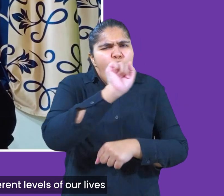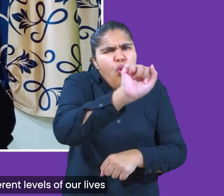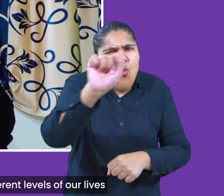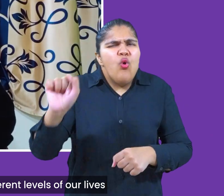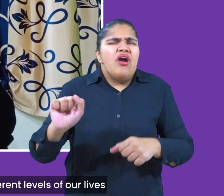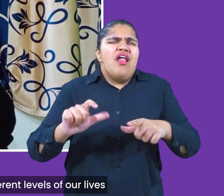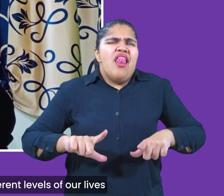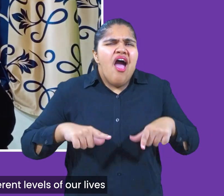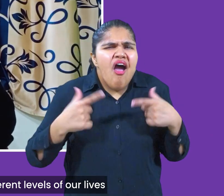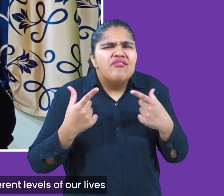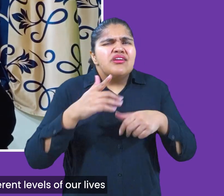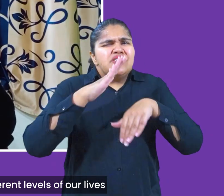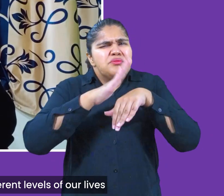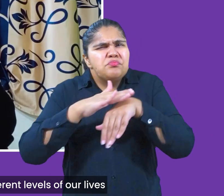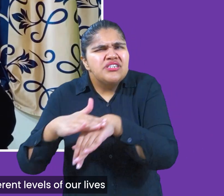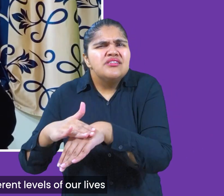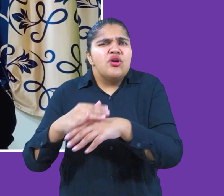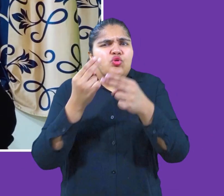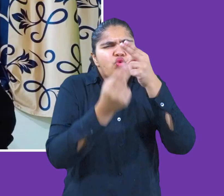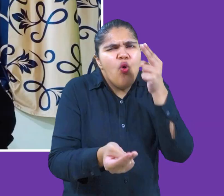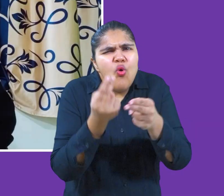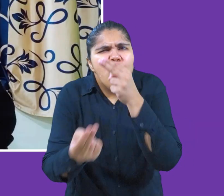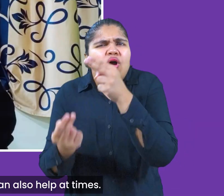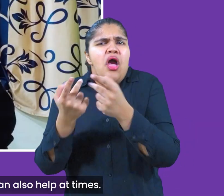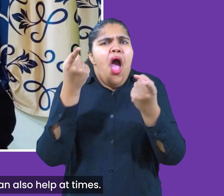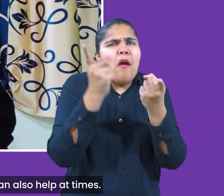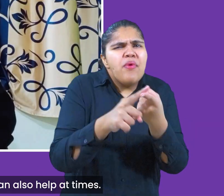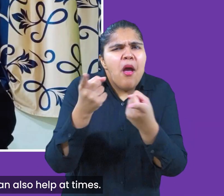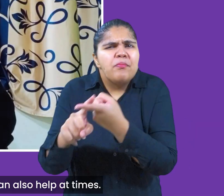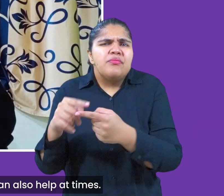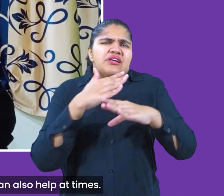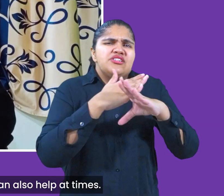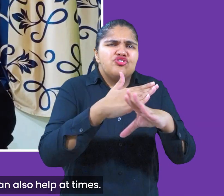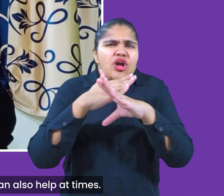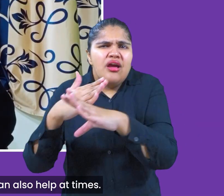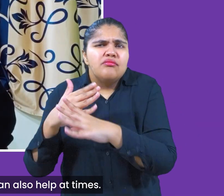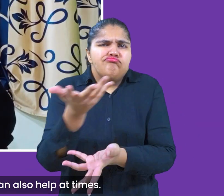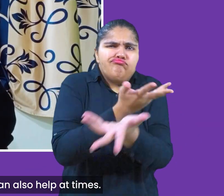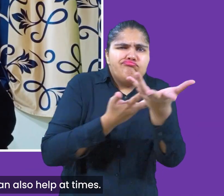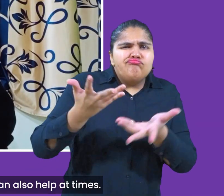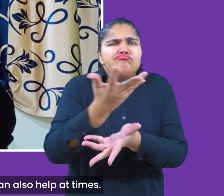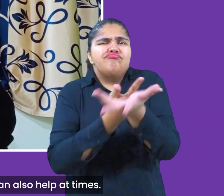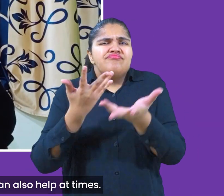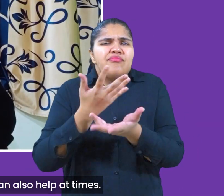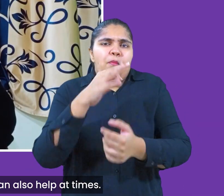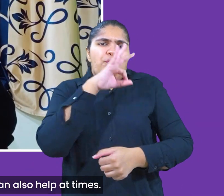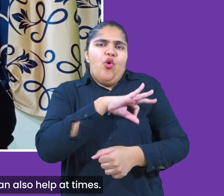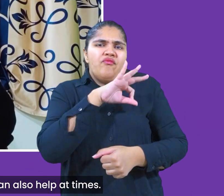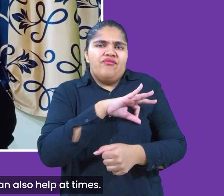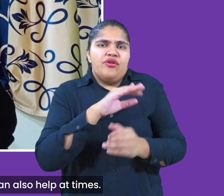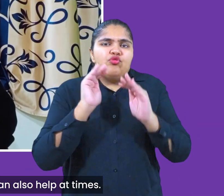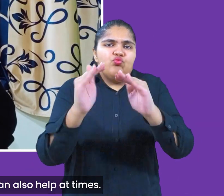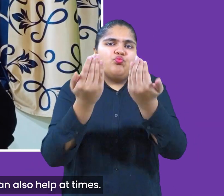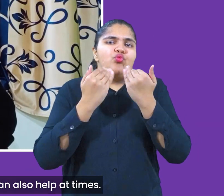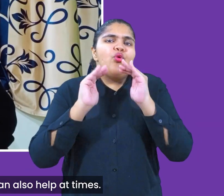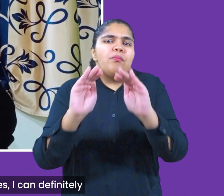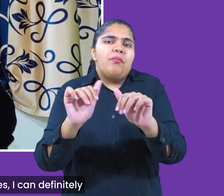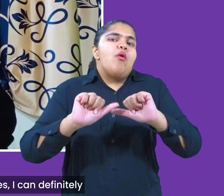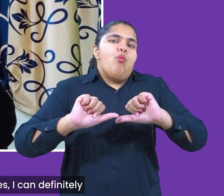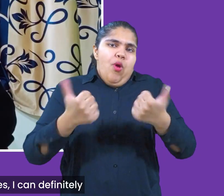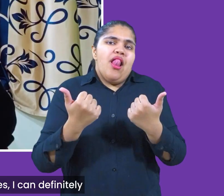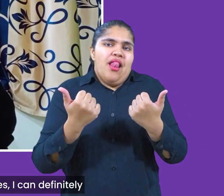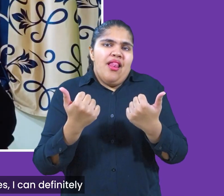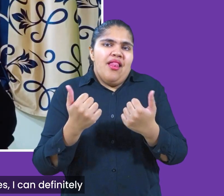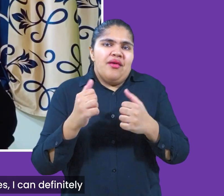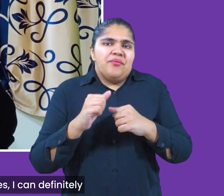we all are in different levels of our lives, and maybe sharing experiences can also help at times.